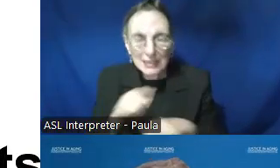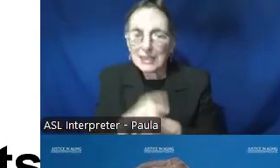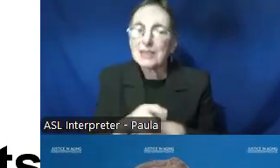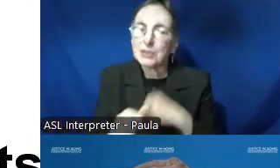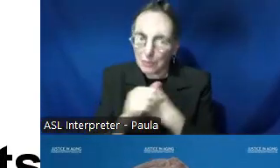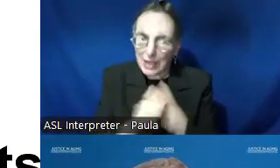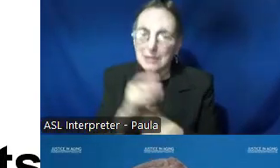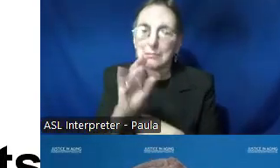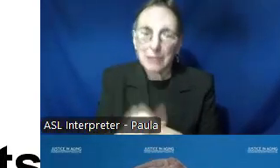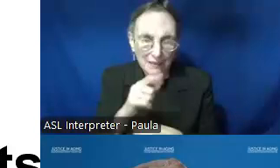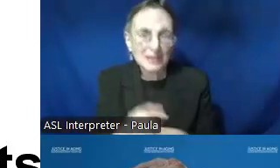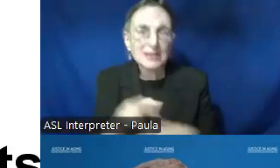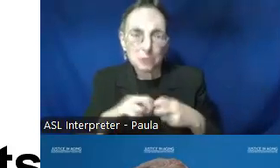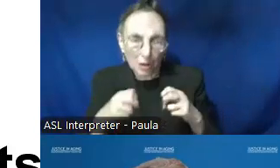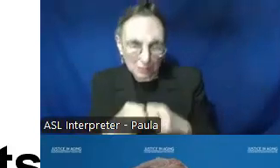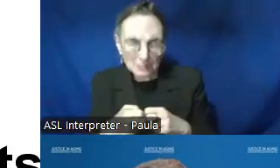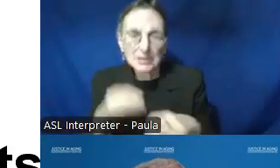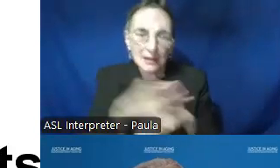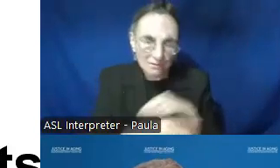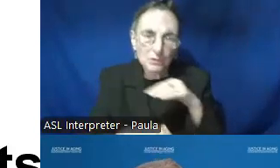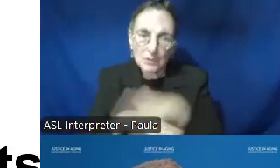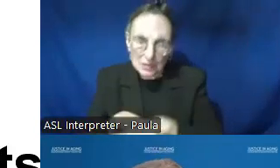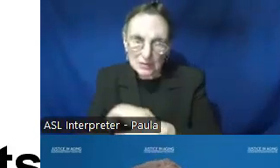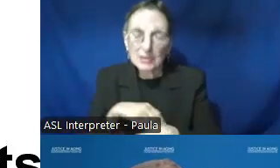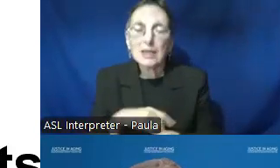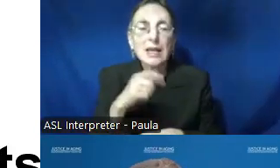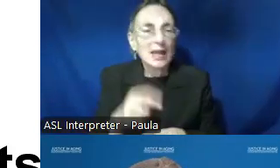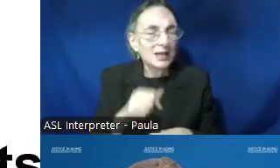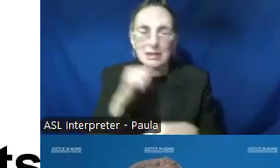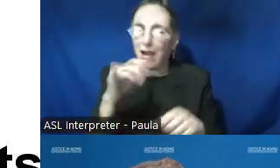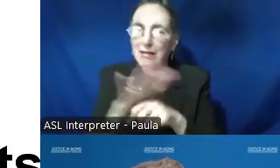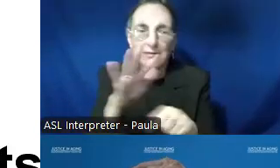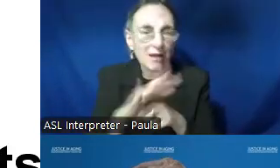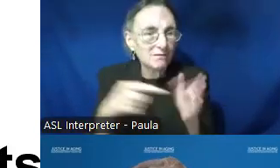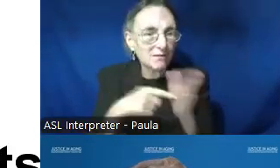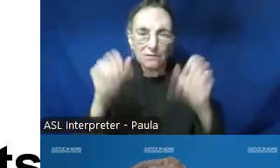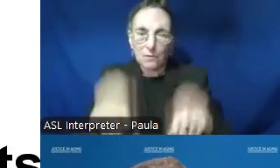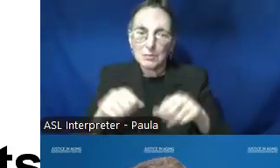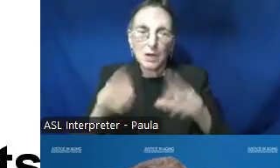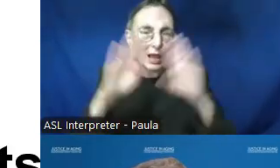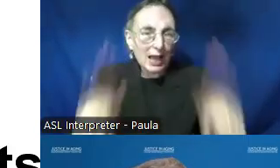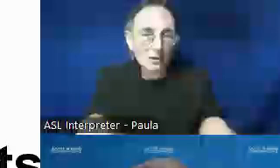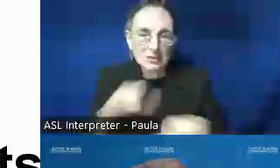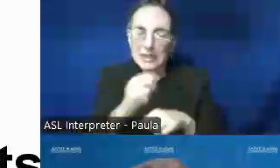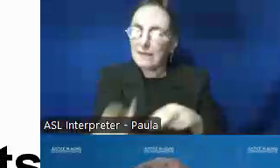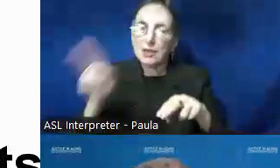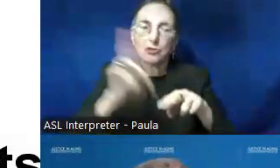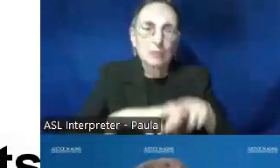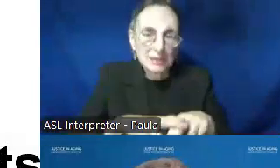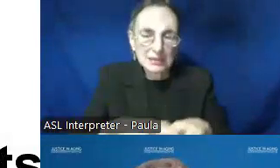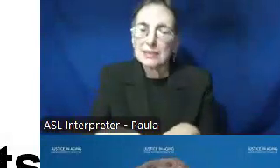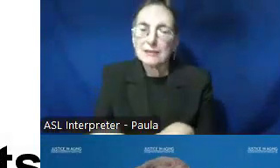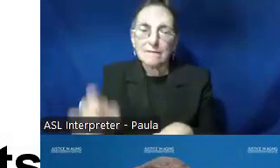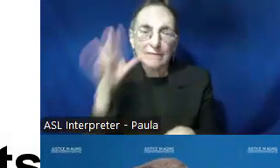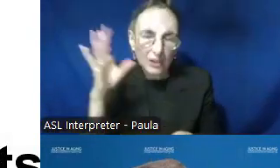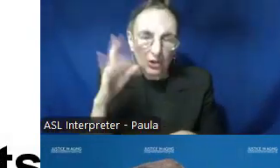interrelated problems. And the lack of affordable housing and the increasing and severe housing cost